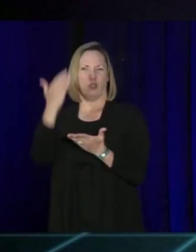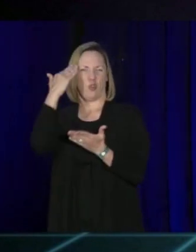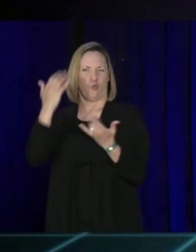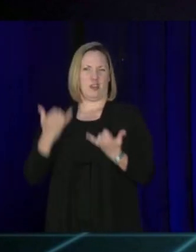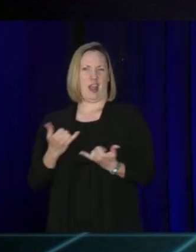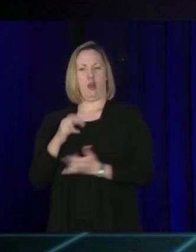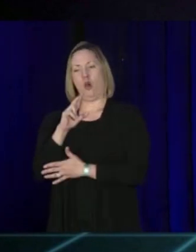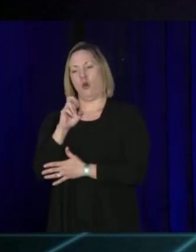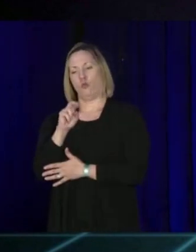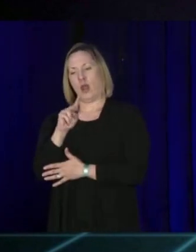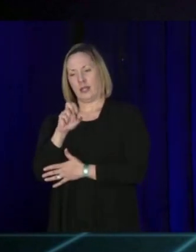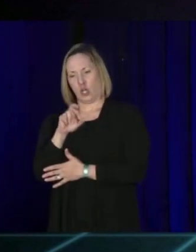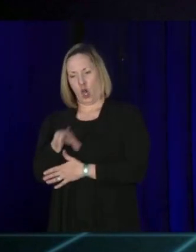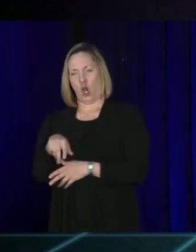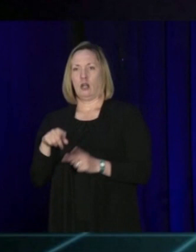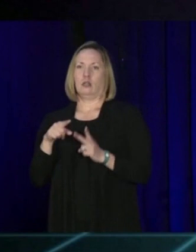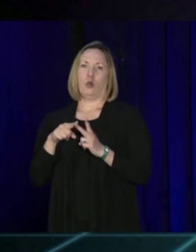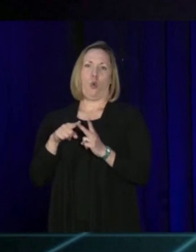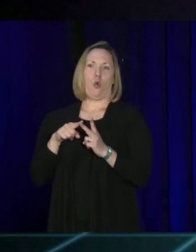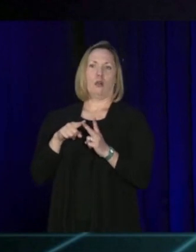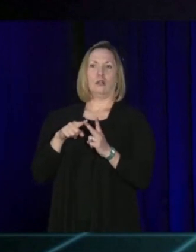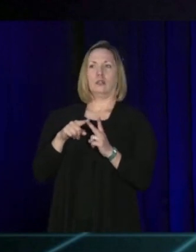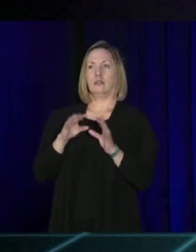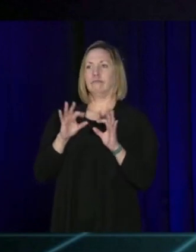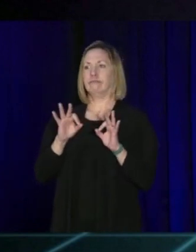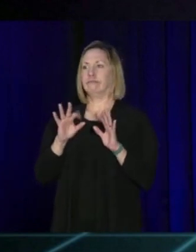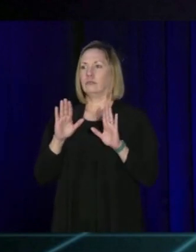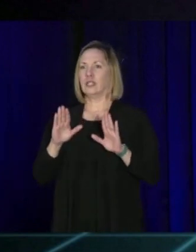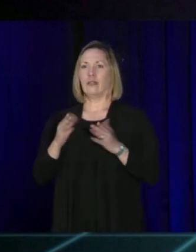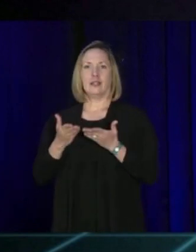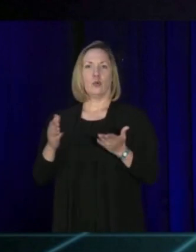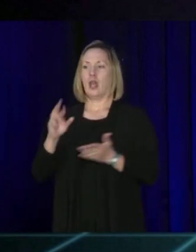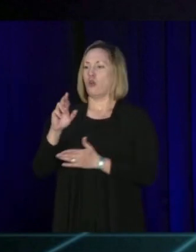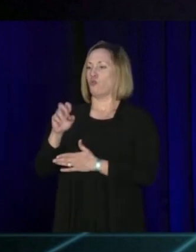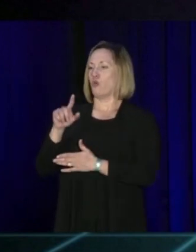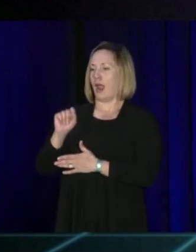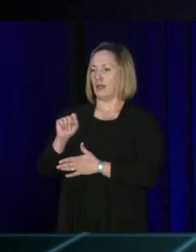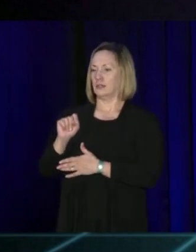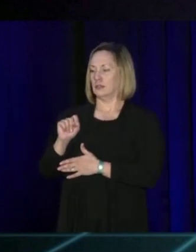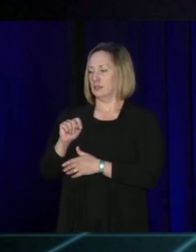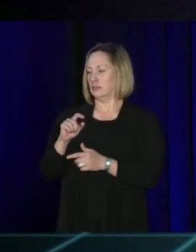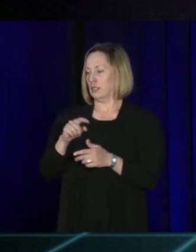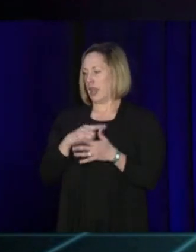render or the create class thing we had in React, and the idea of refs.